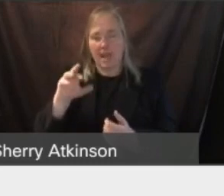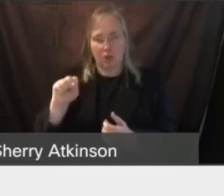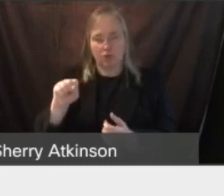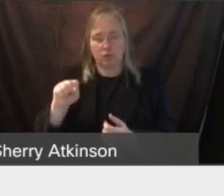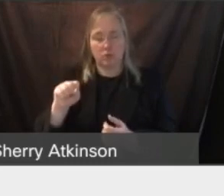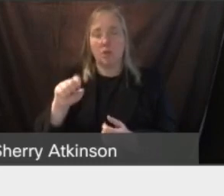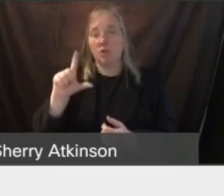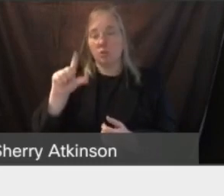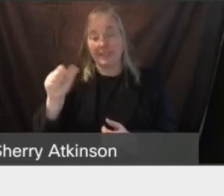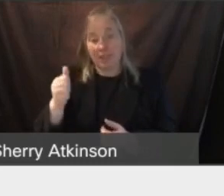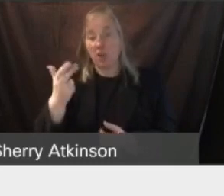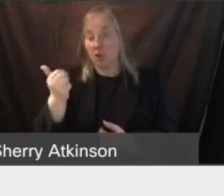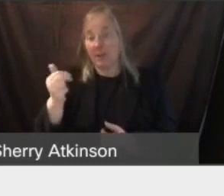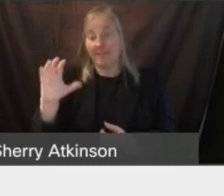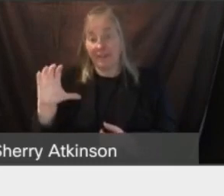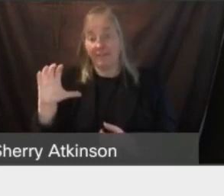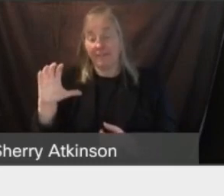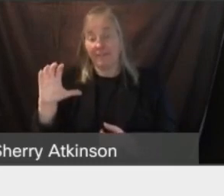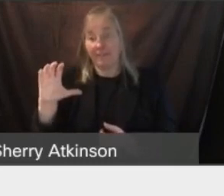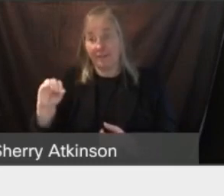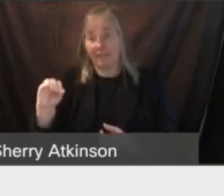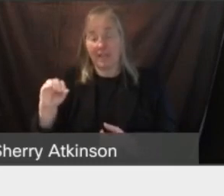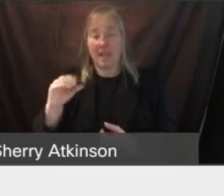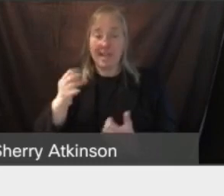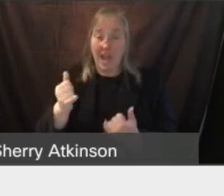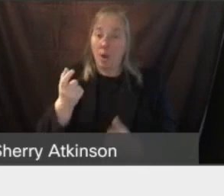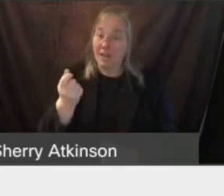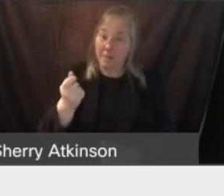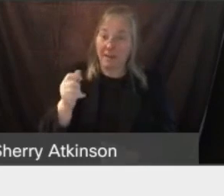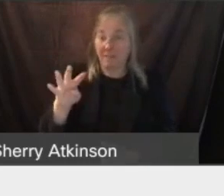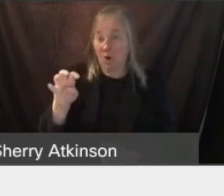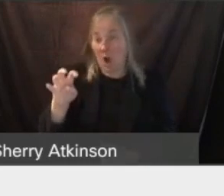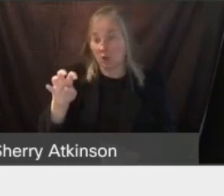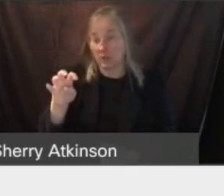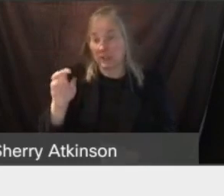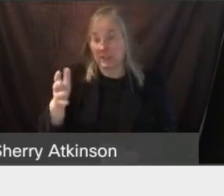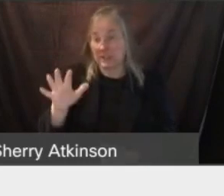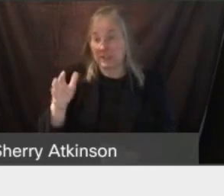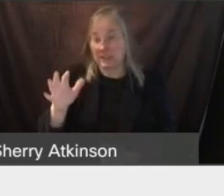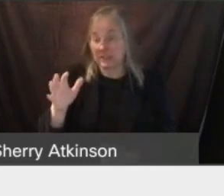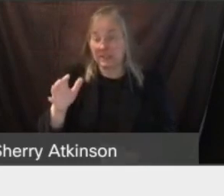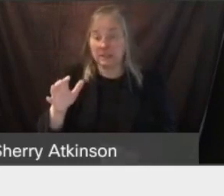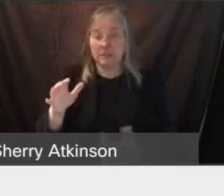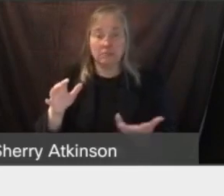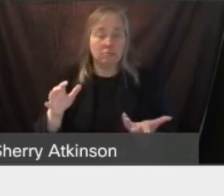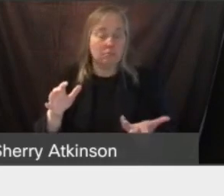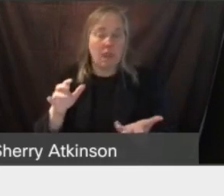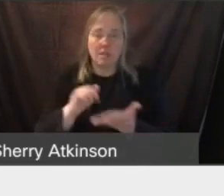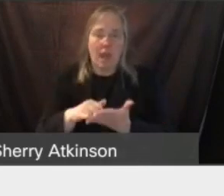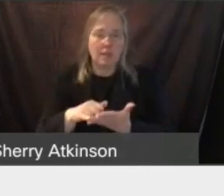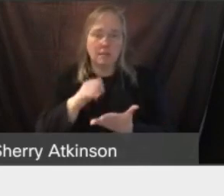1,350. Now it's give or take 400, and that's not very